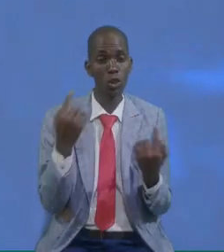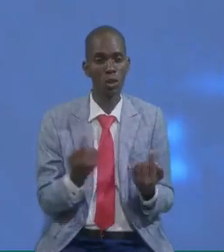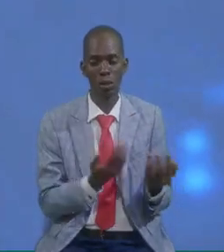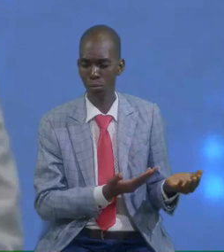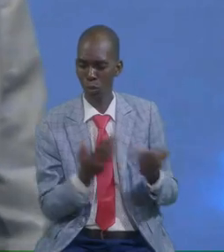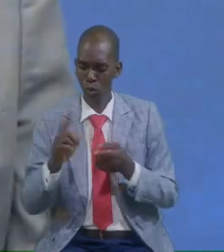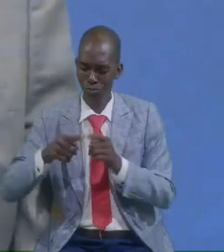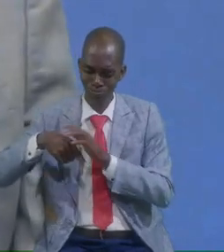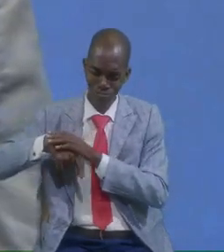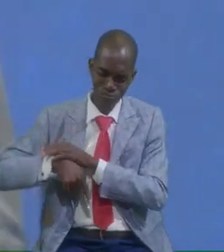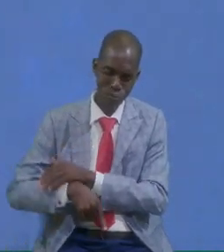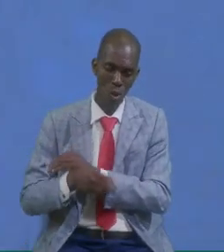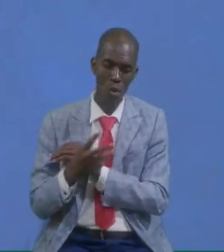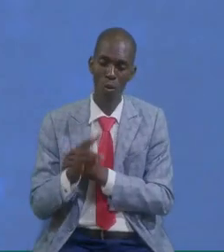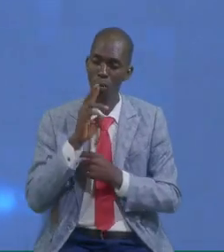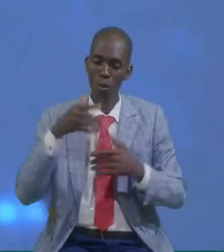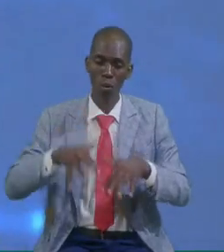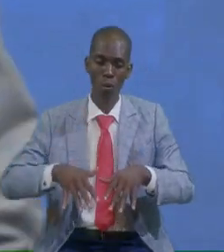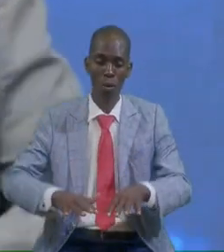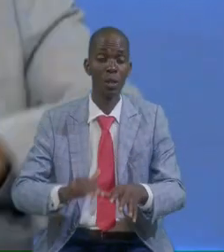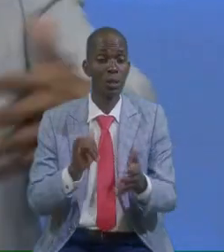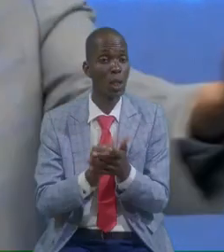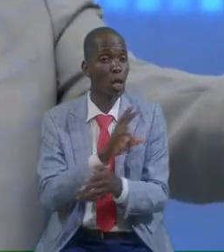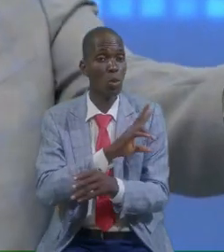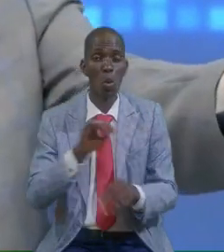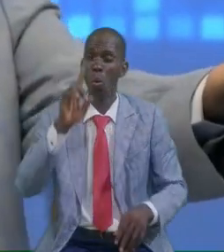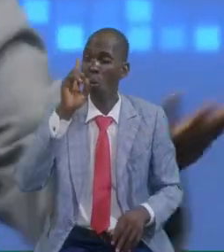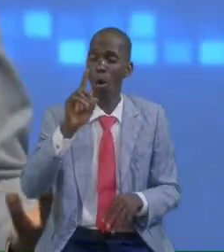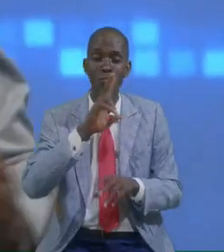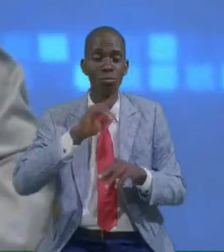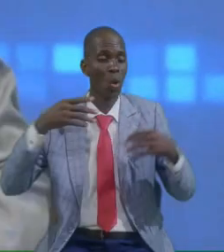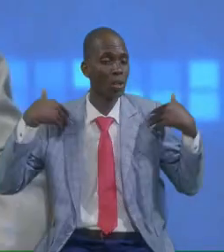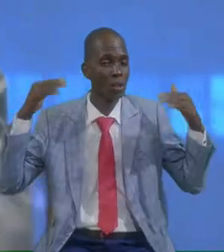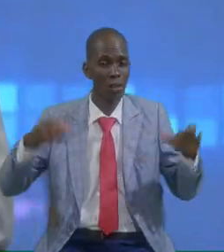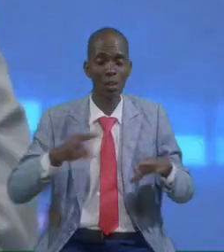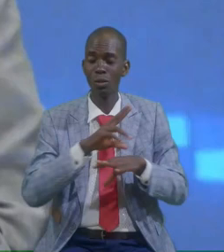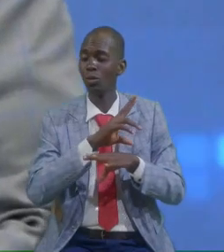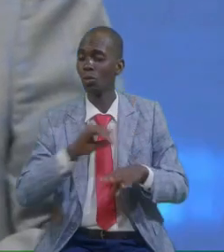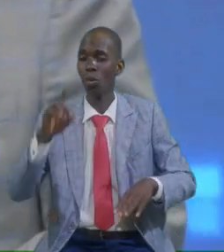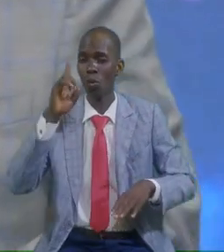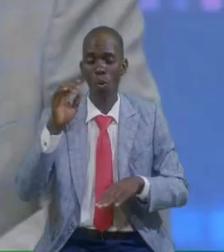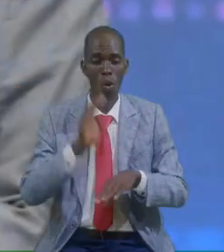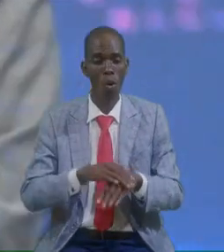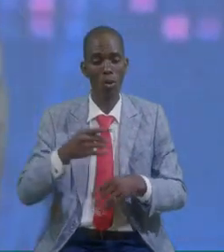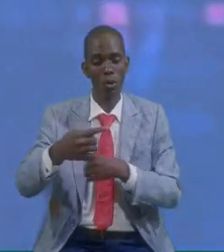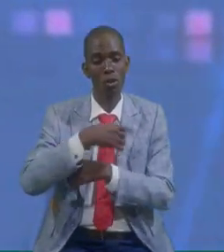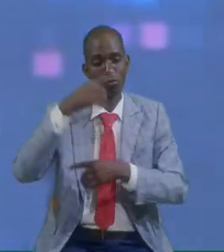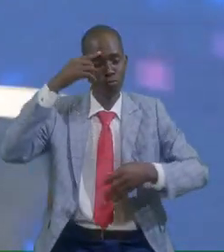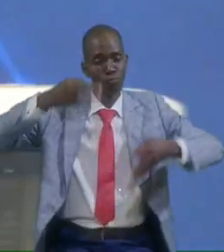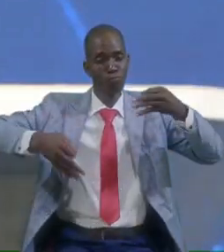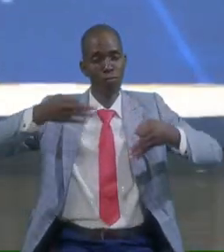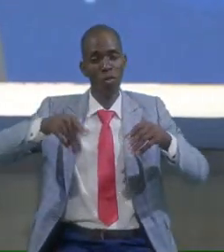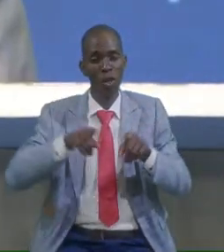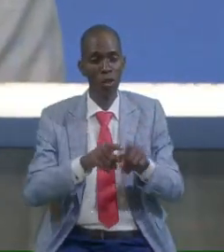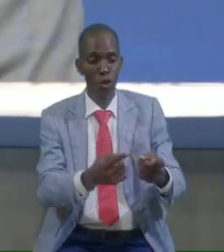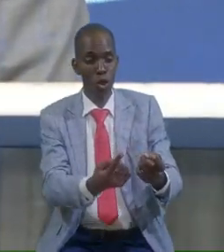sea, that nobody, not an angel, not a man, on the day of judgment, as you come, every bad